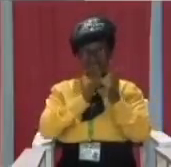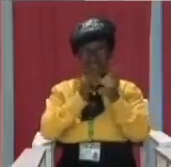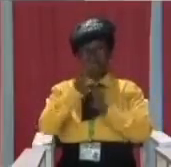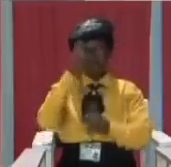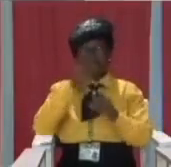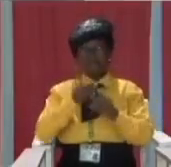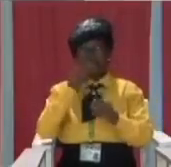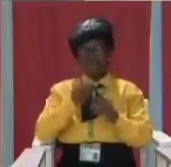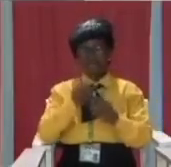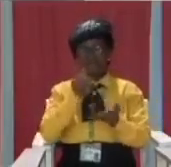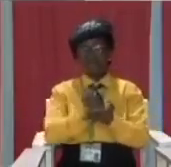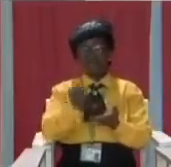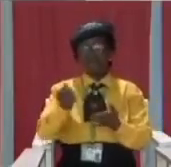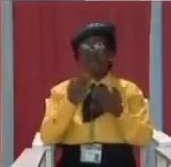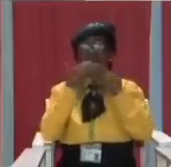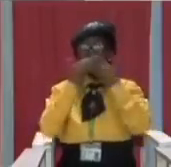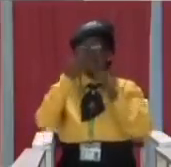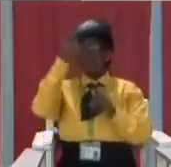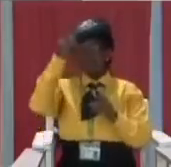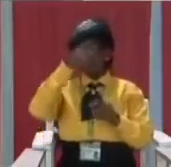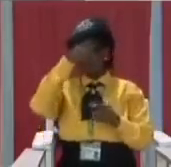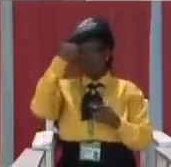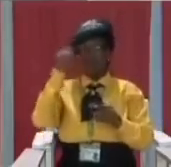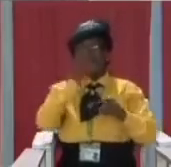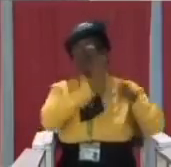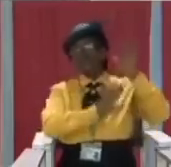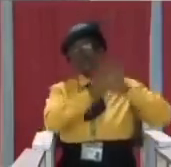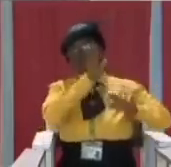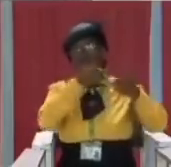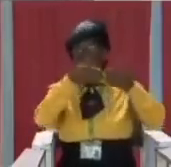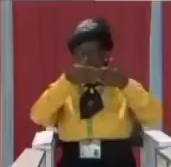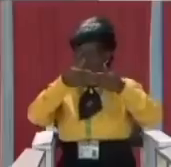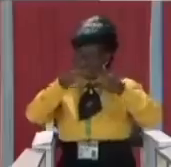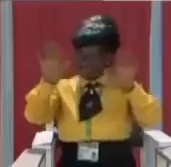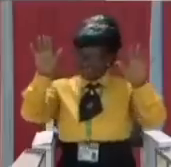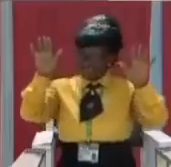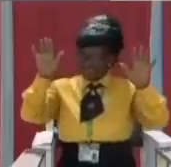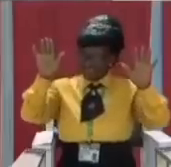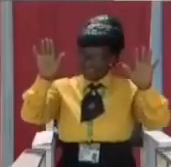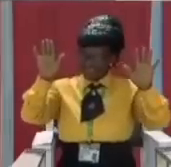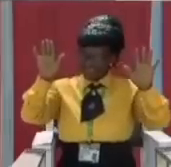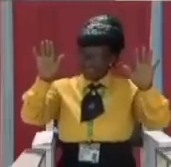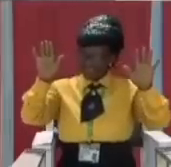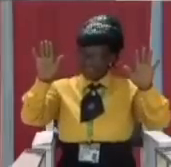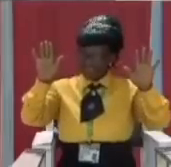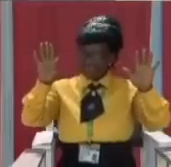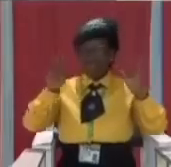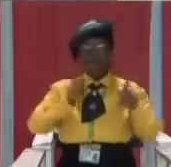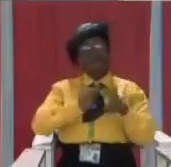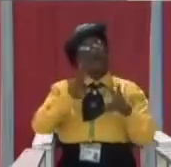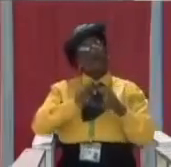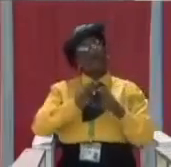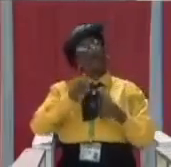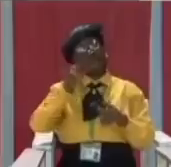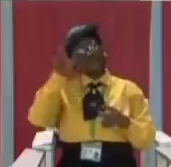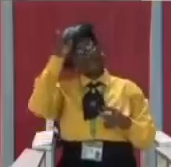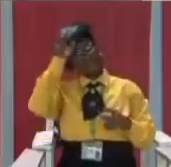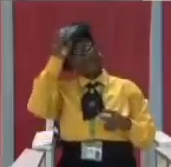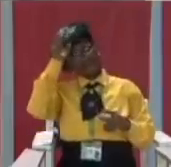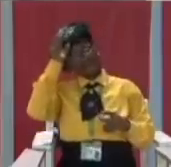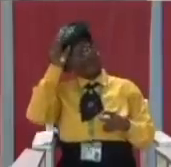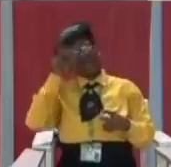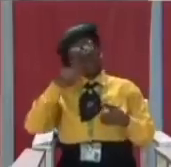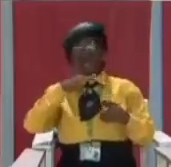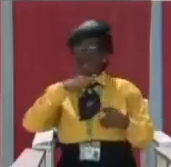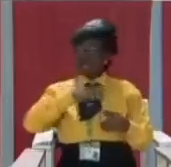Thank you because the siege is over. Whether the devil likes it or not, the siege